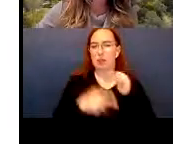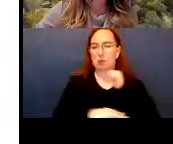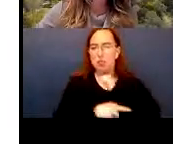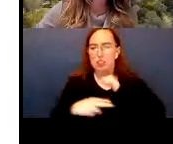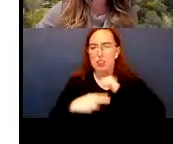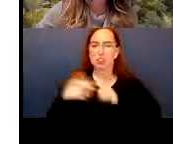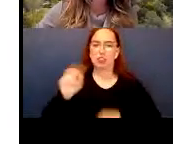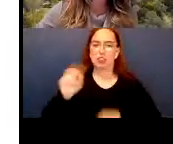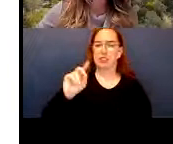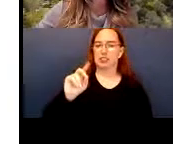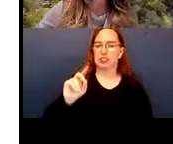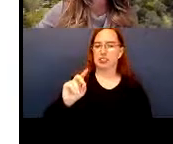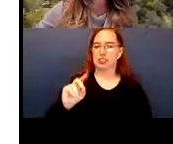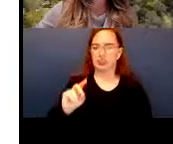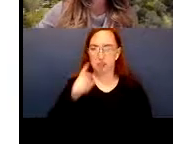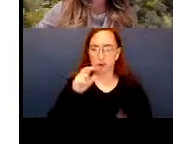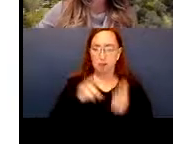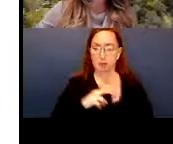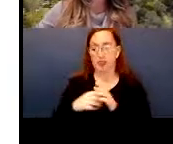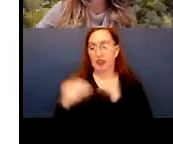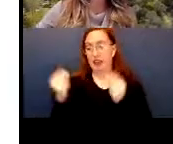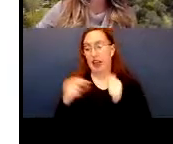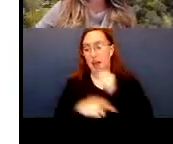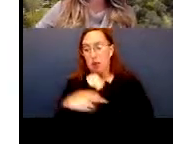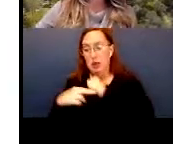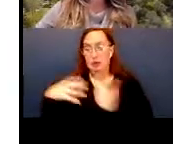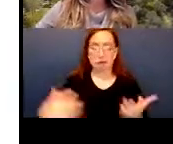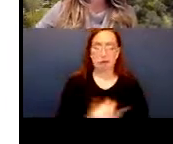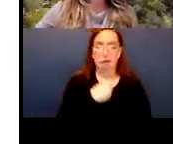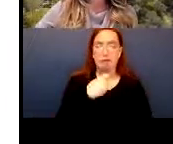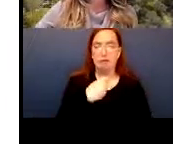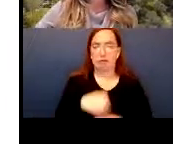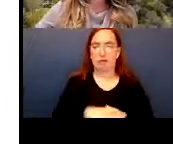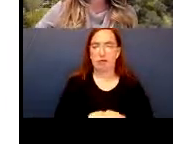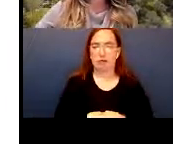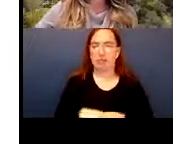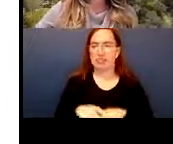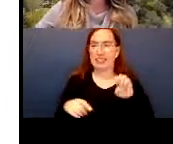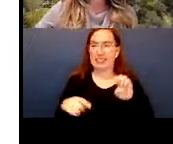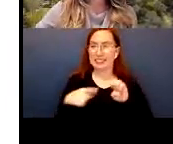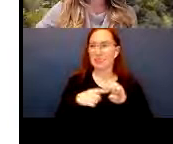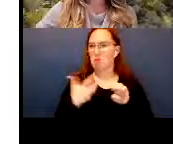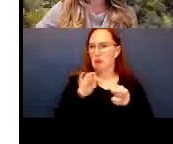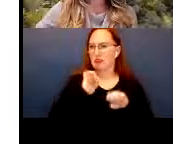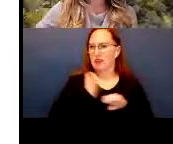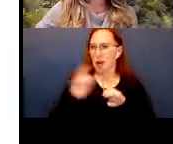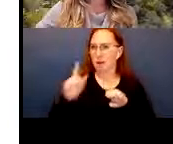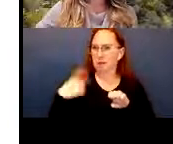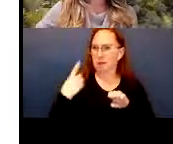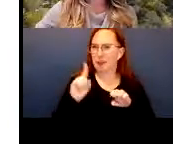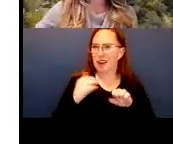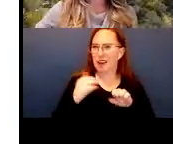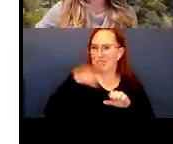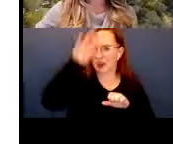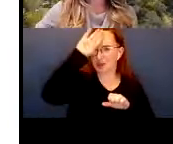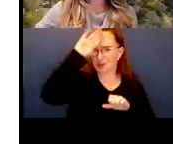of building the playground to take advantage of the land bridge. E is the existing playground with the fire truck